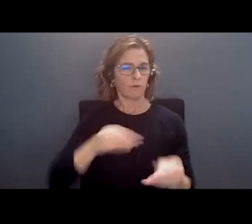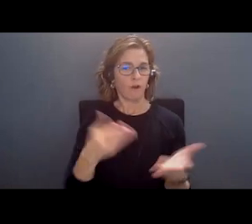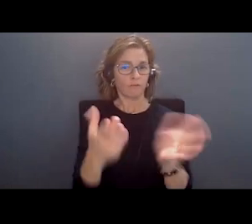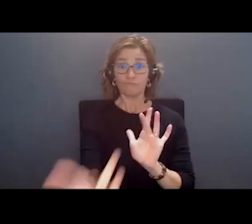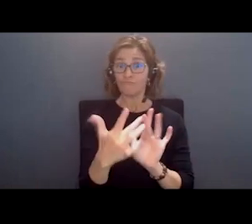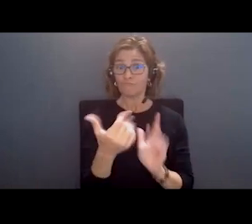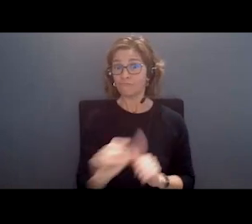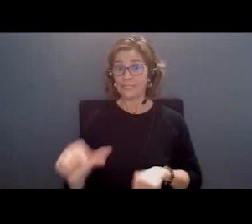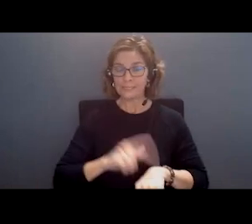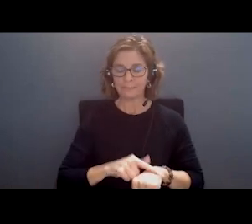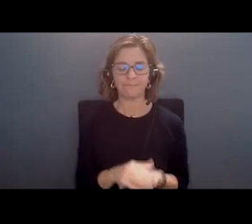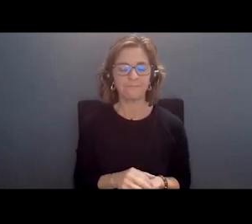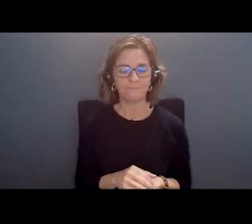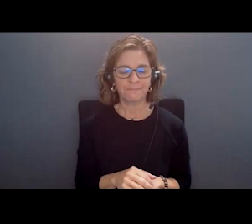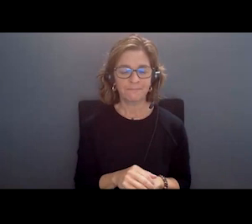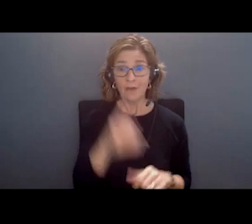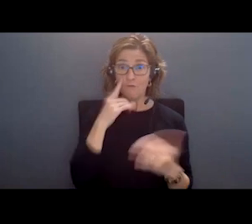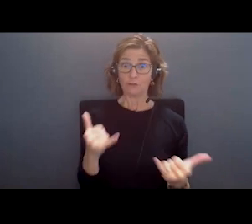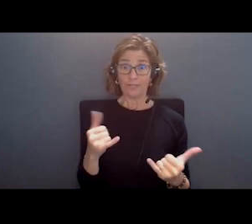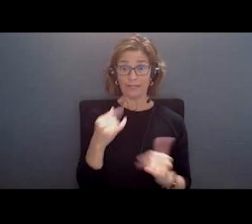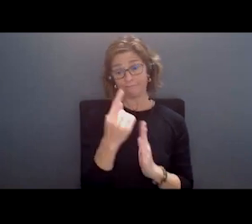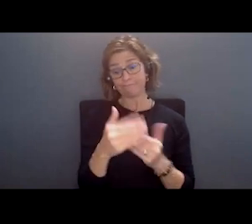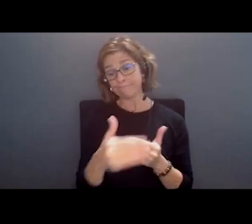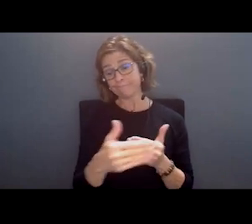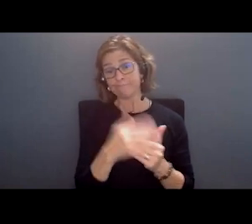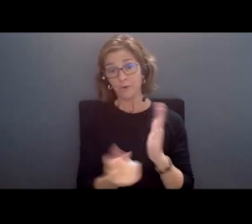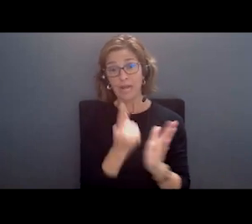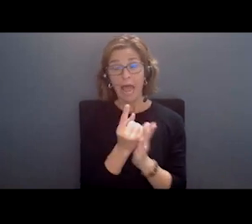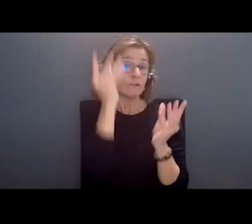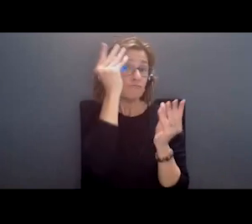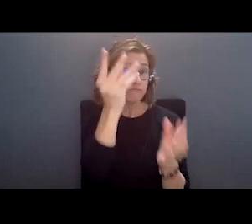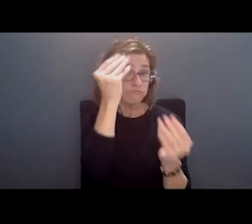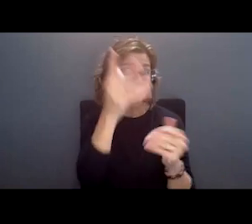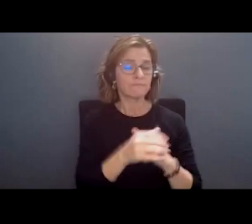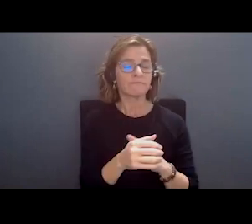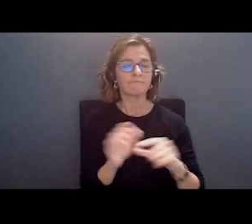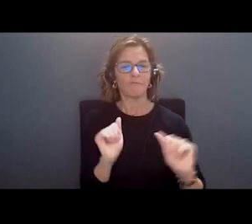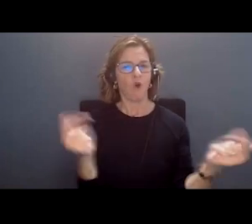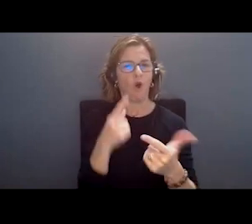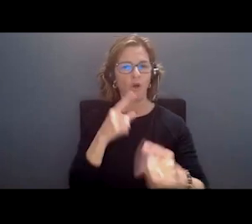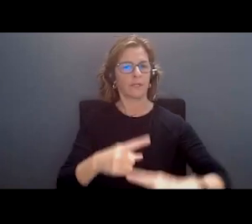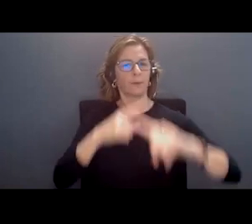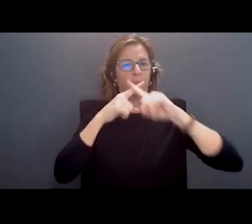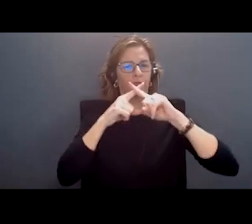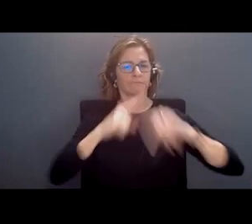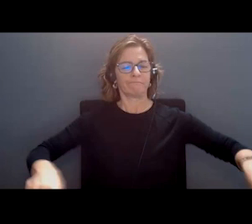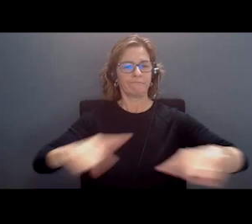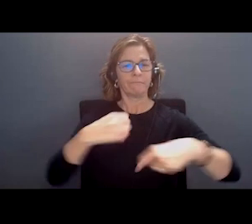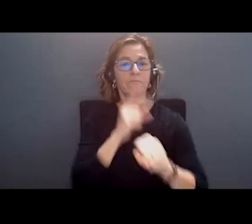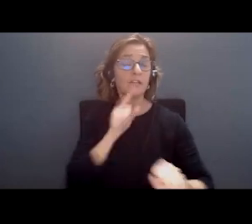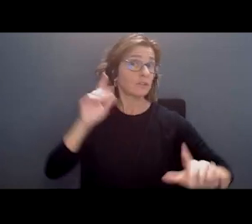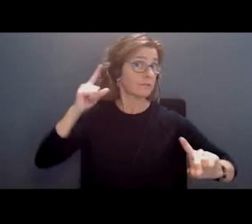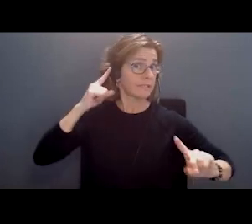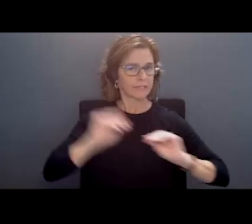A few housekeeping items for today. You will note that you have been muted to allow for the best sound quality for all